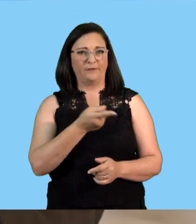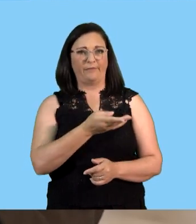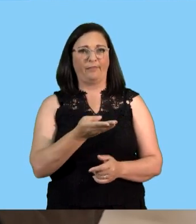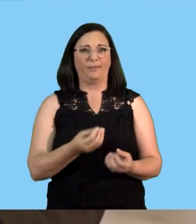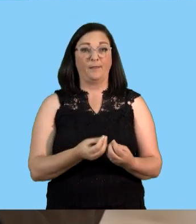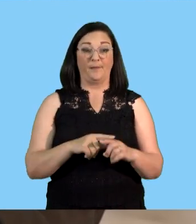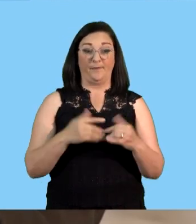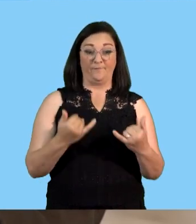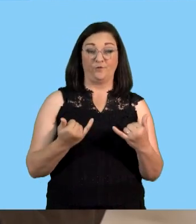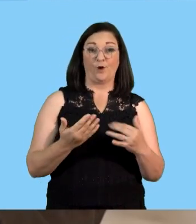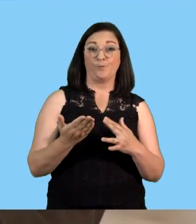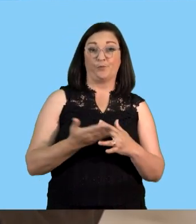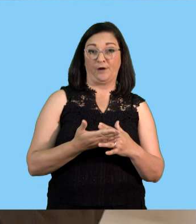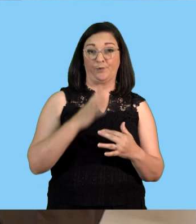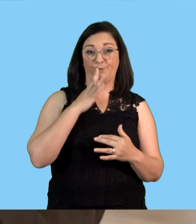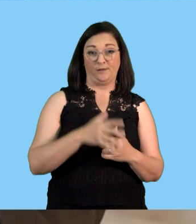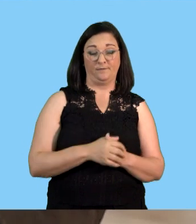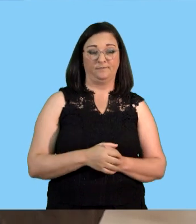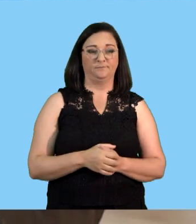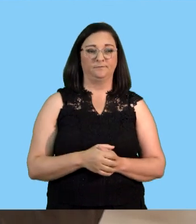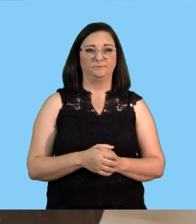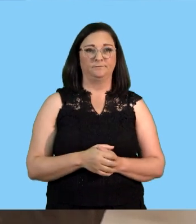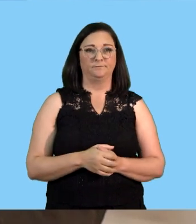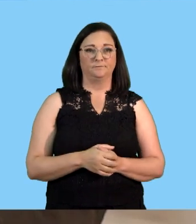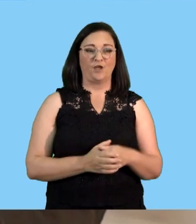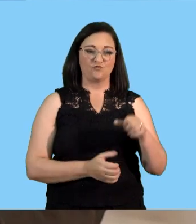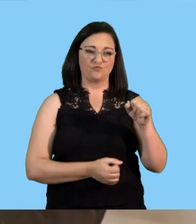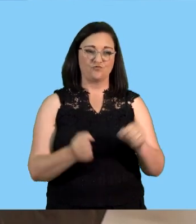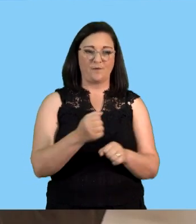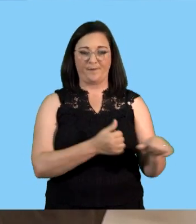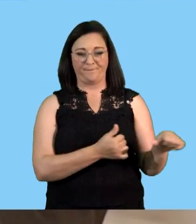basis. So right now we're going to take a break, and then when